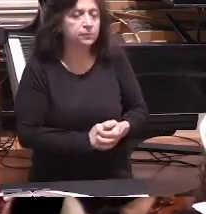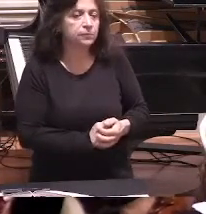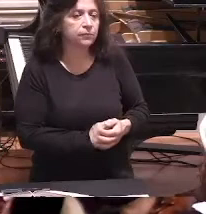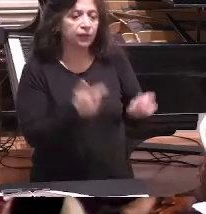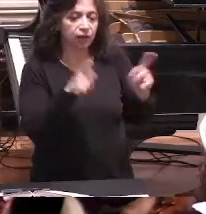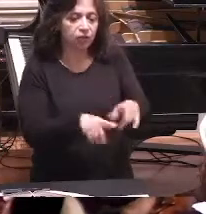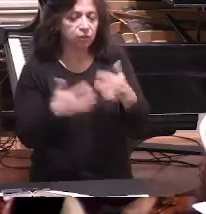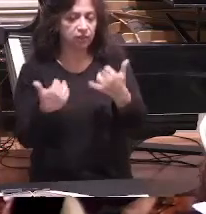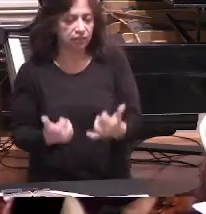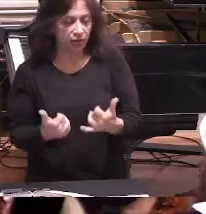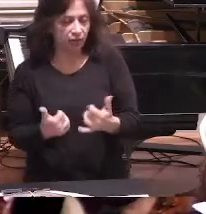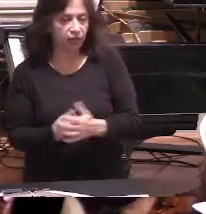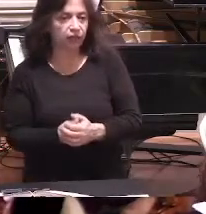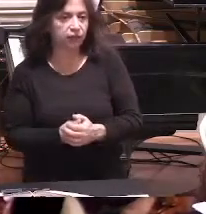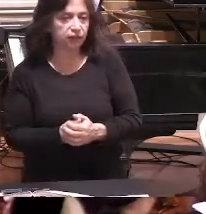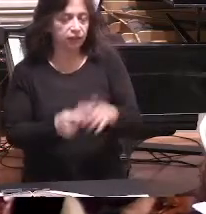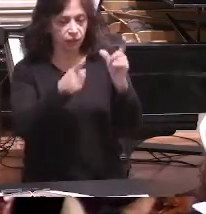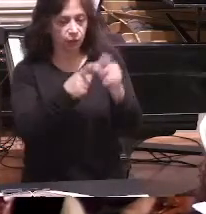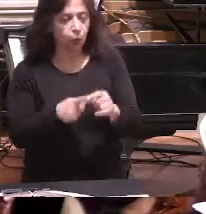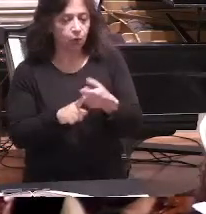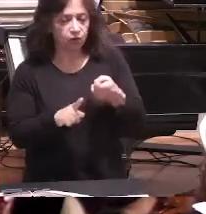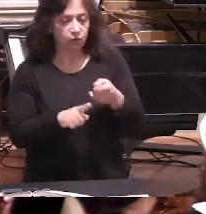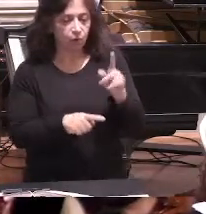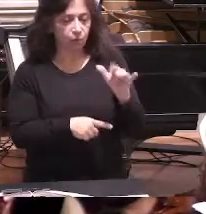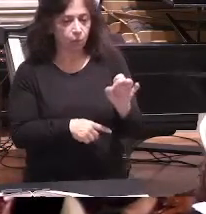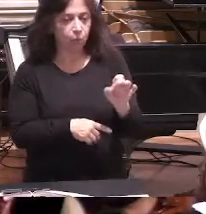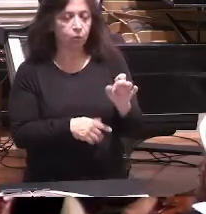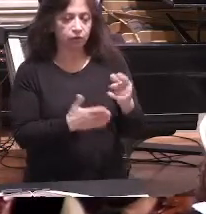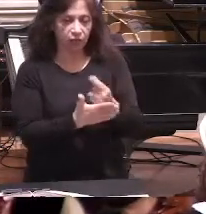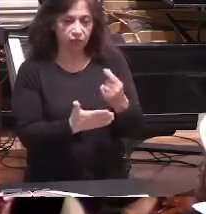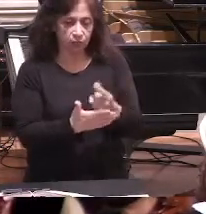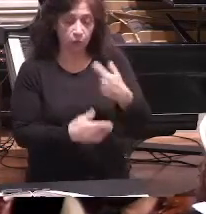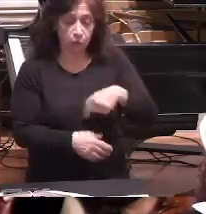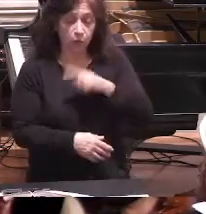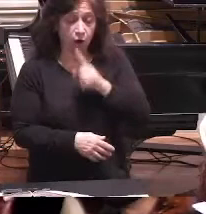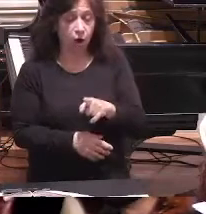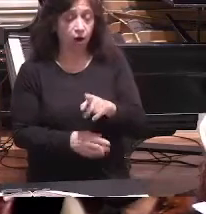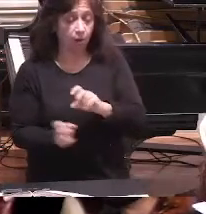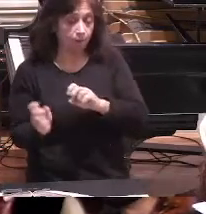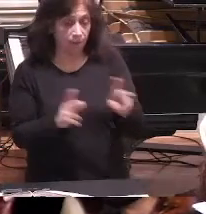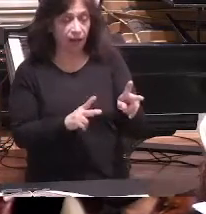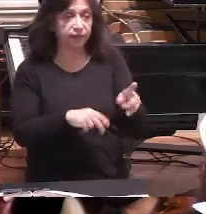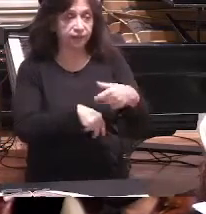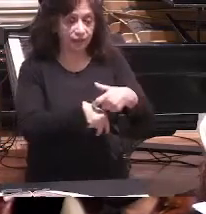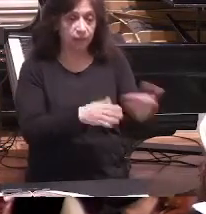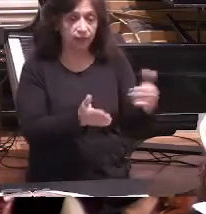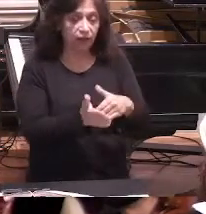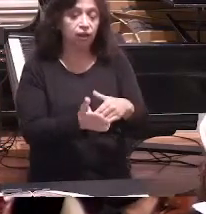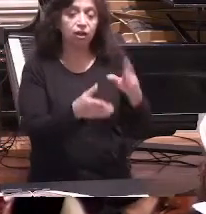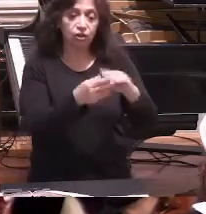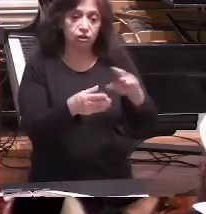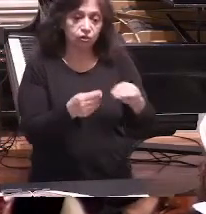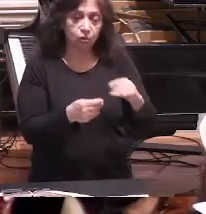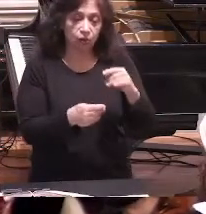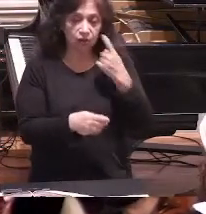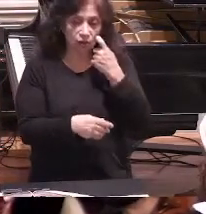And so today, in these words from Luke's gospel, we are, in fact, going back in time, as the story you